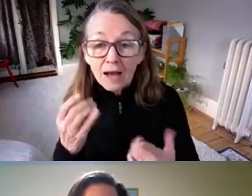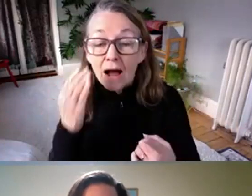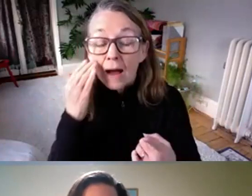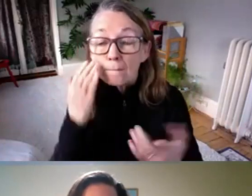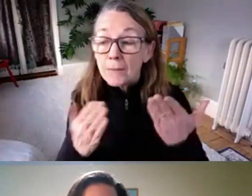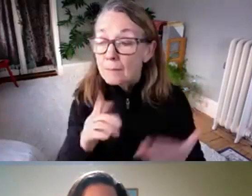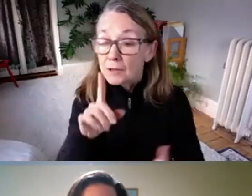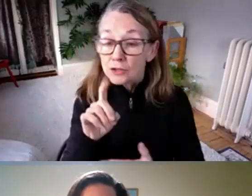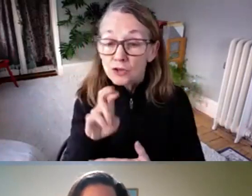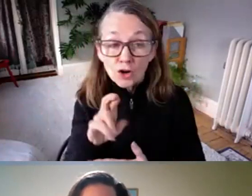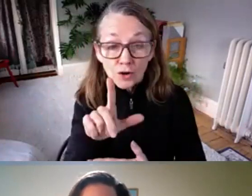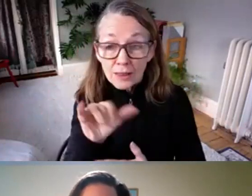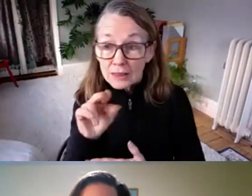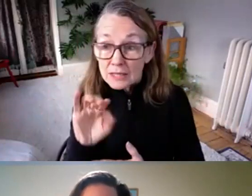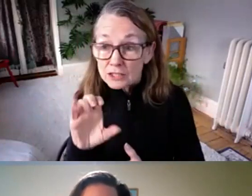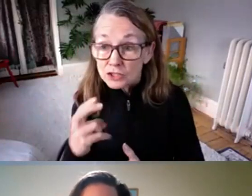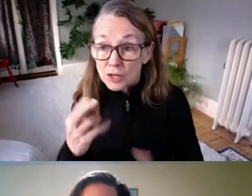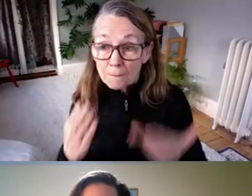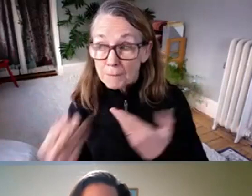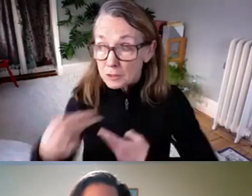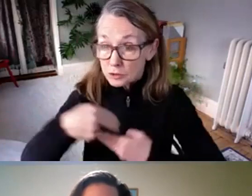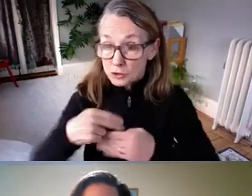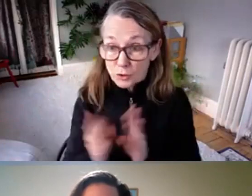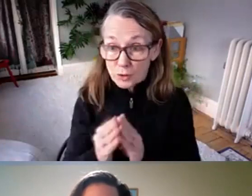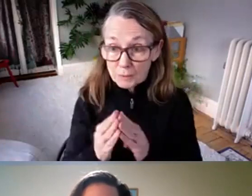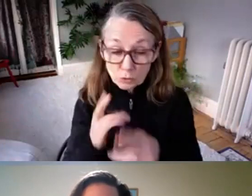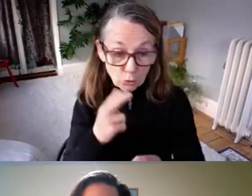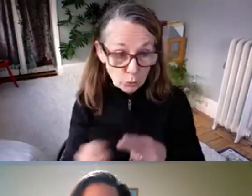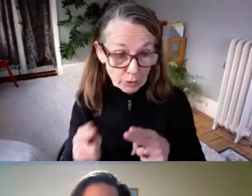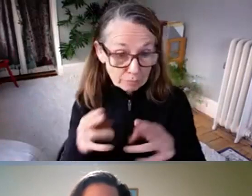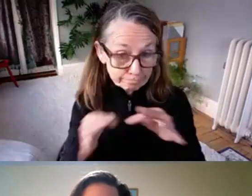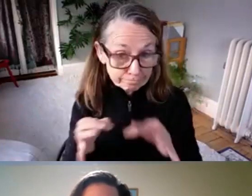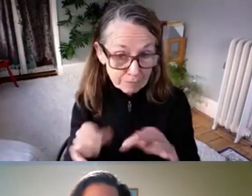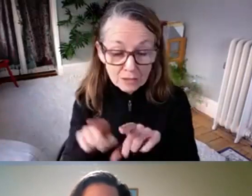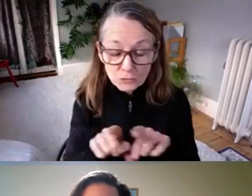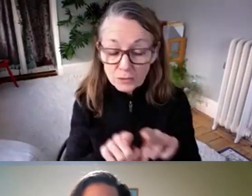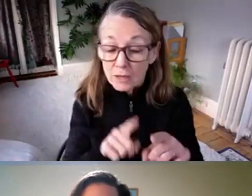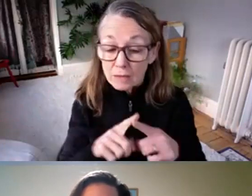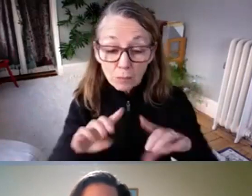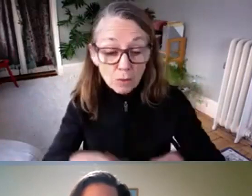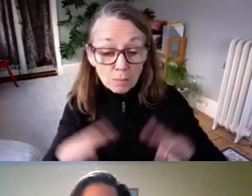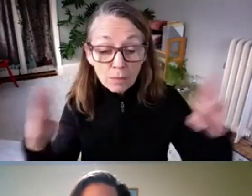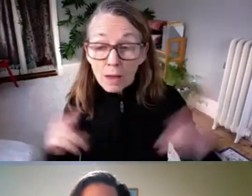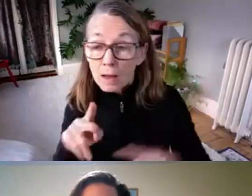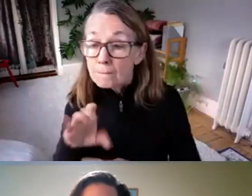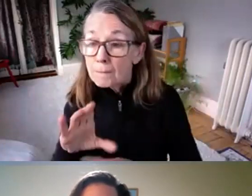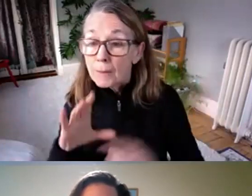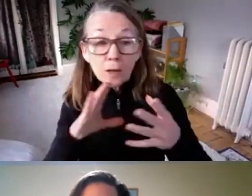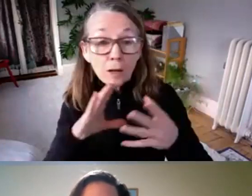joining later in the meeting to give a quick update as well. And then we'll open up to public comment for everybody